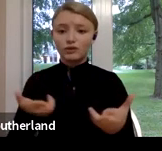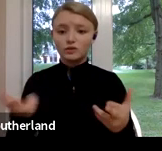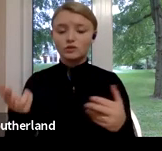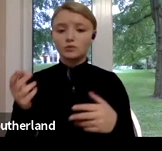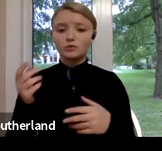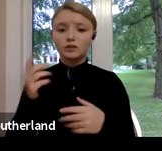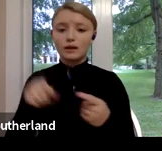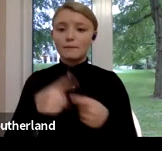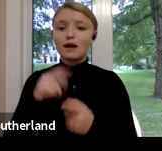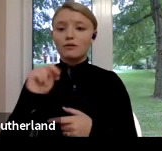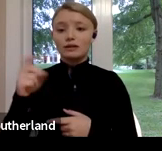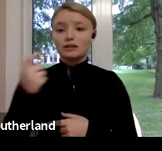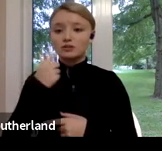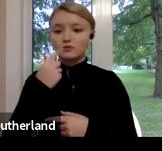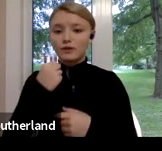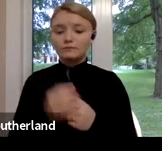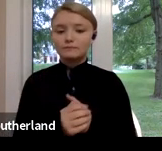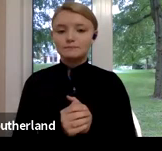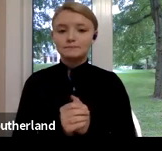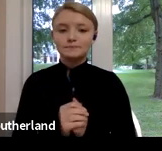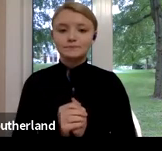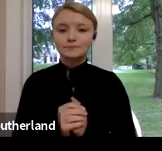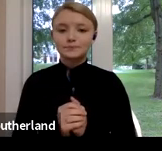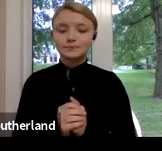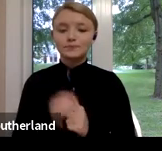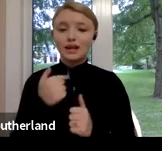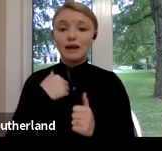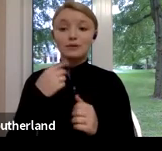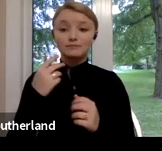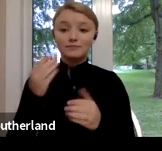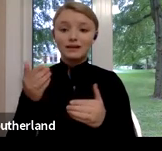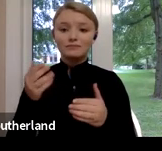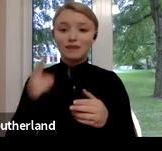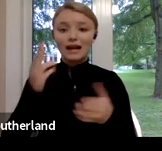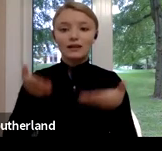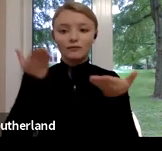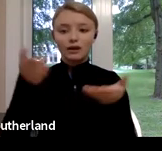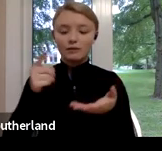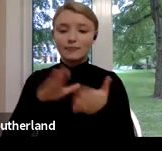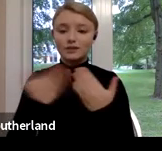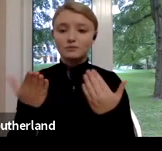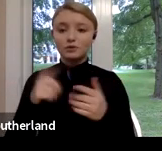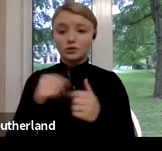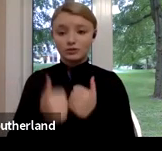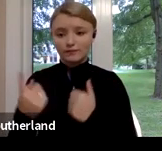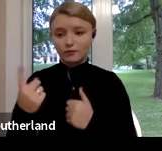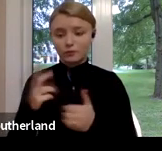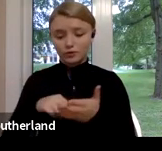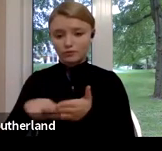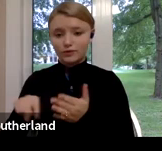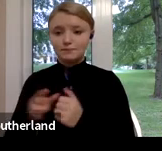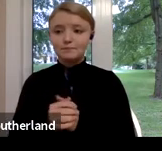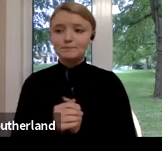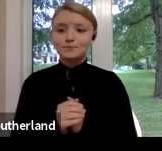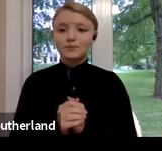about Ningxia Red. I highly, highly recommend this book to everyone. So this book is